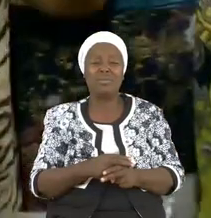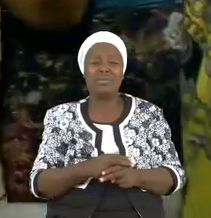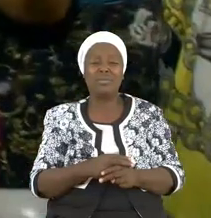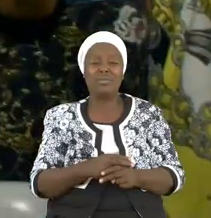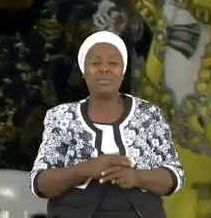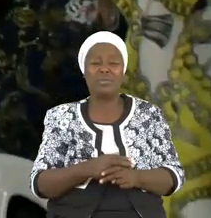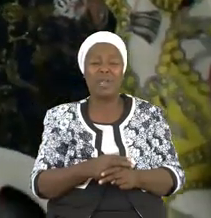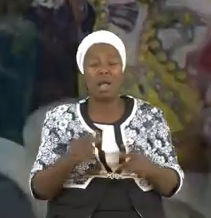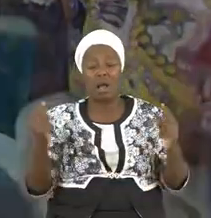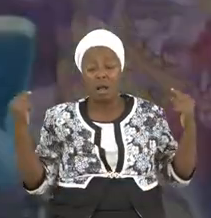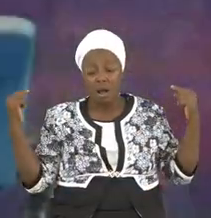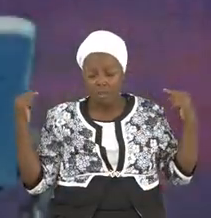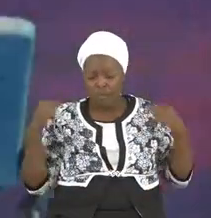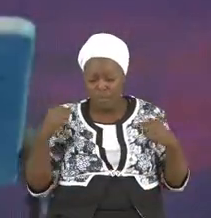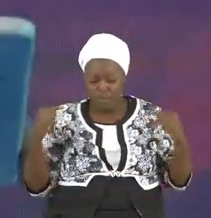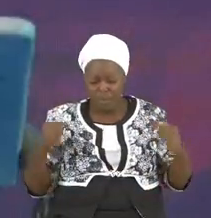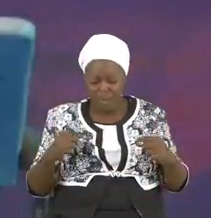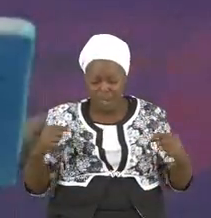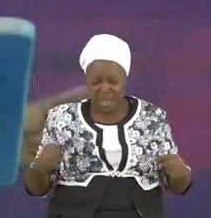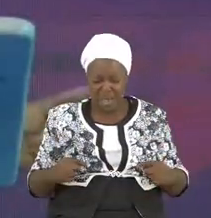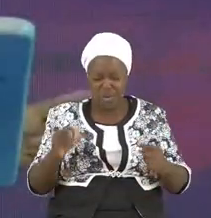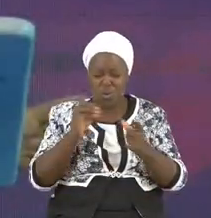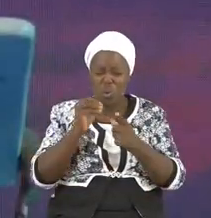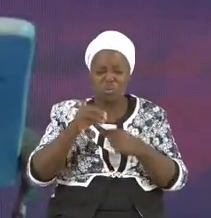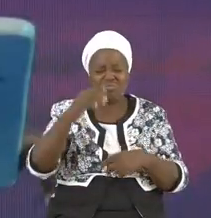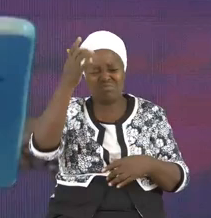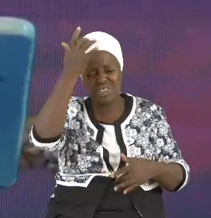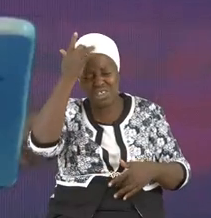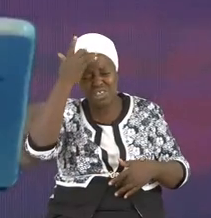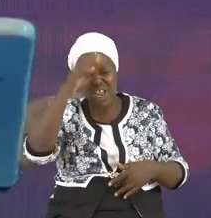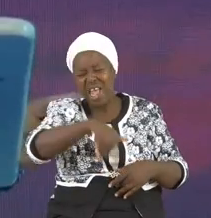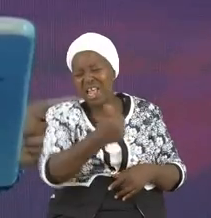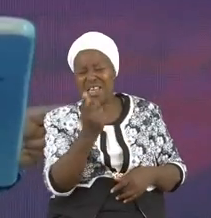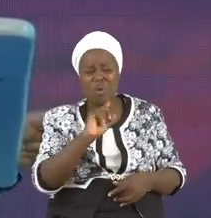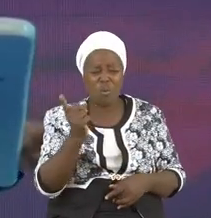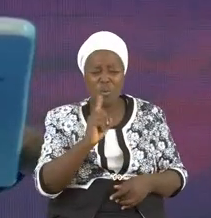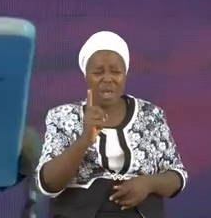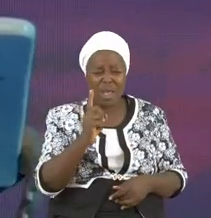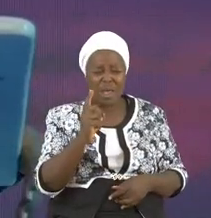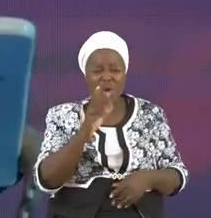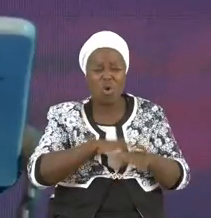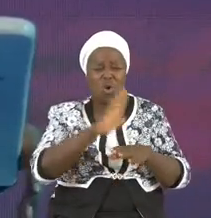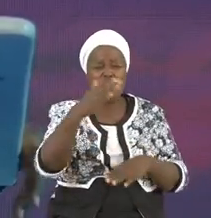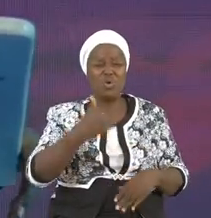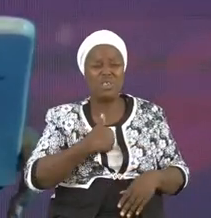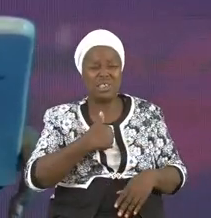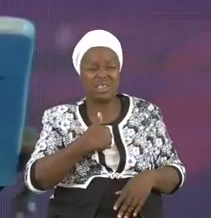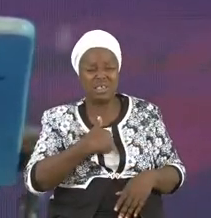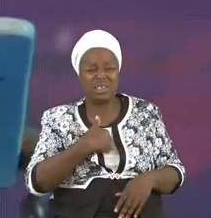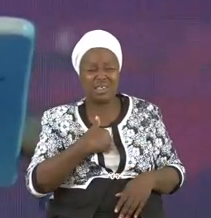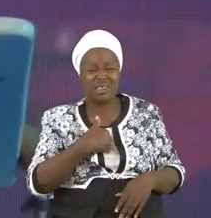Pain of sickness anywhere, on your chest, in your